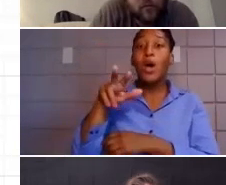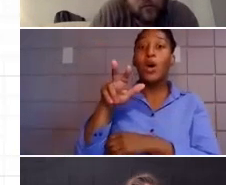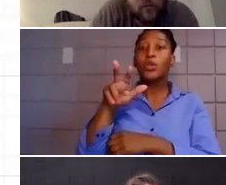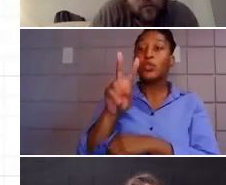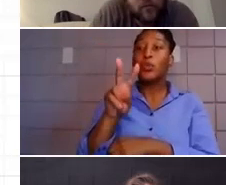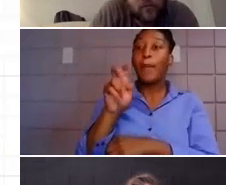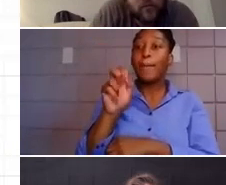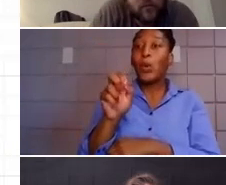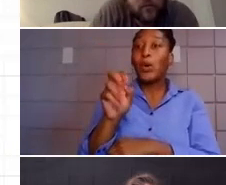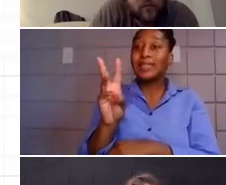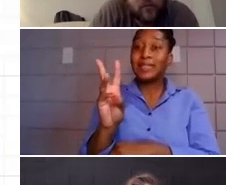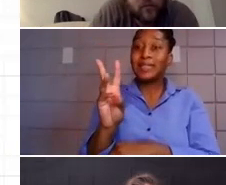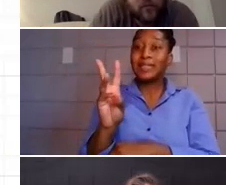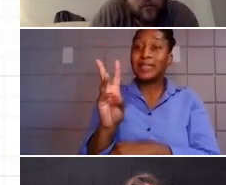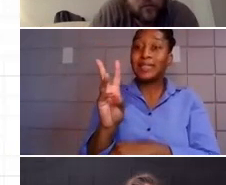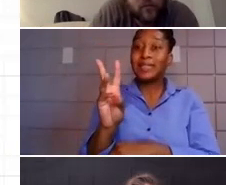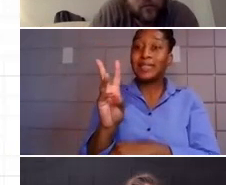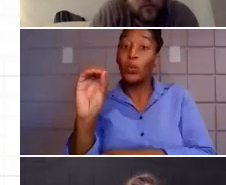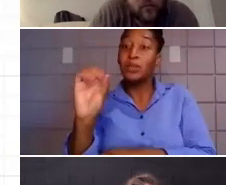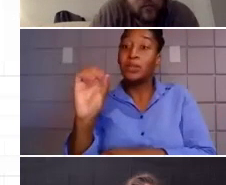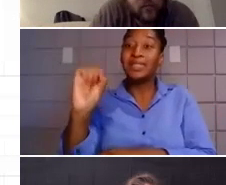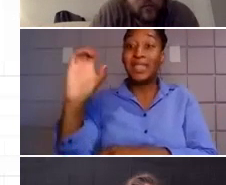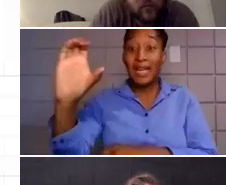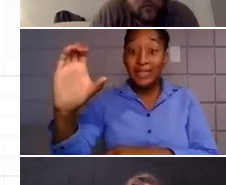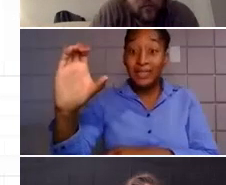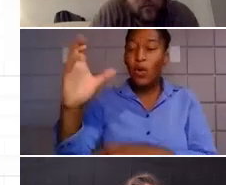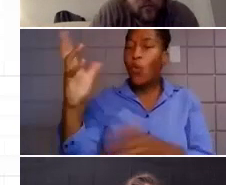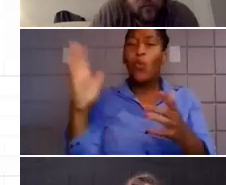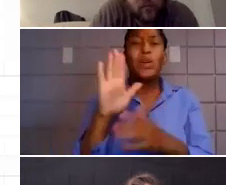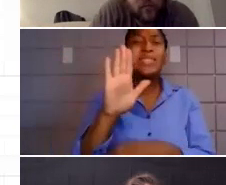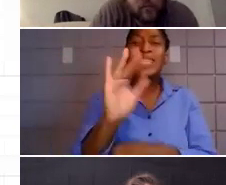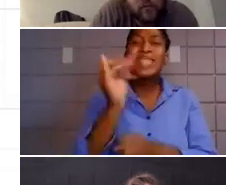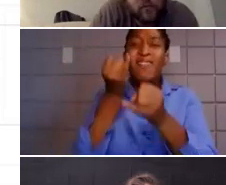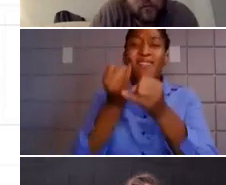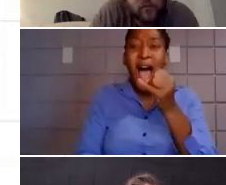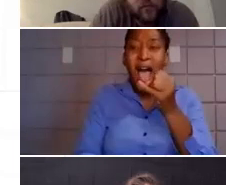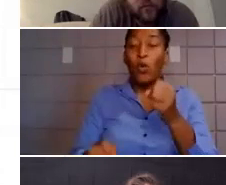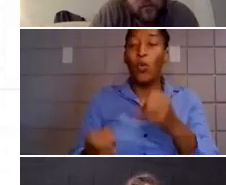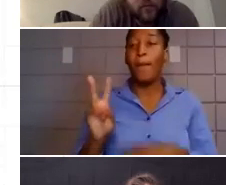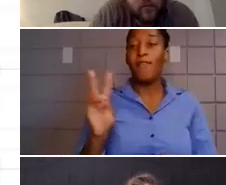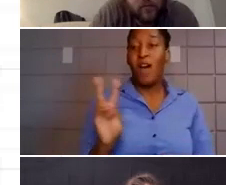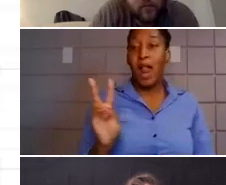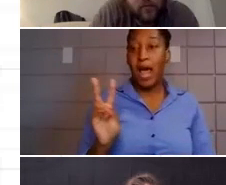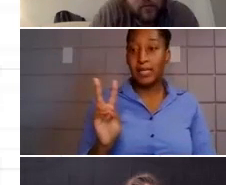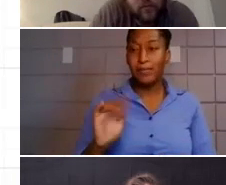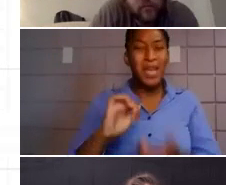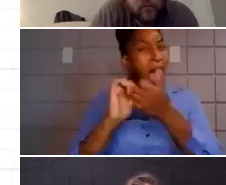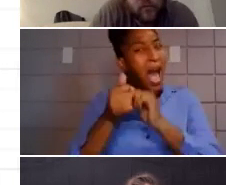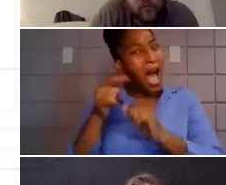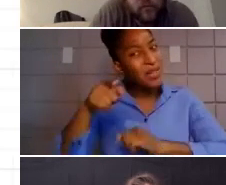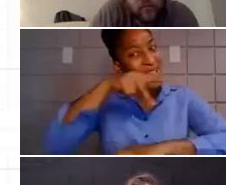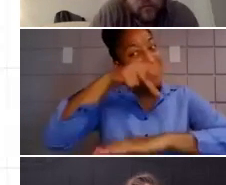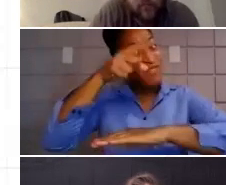he fall? Ah, okay. So now, this is what we have to remember about